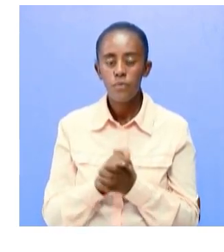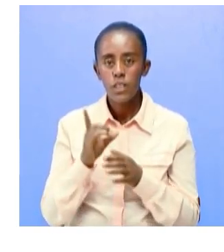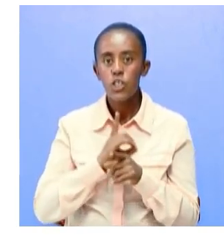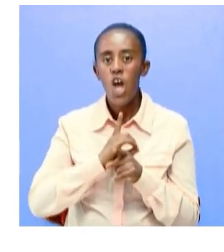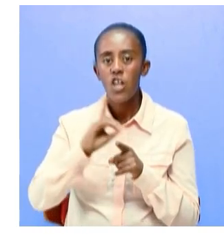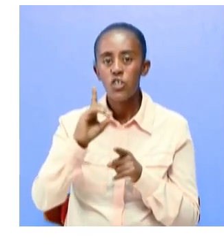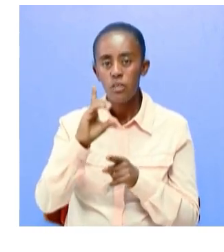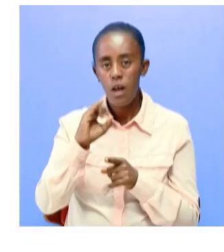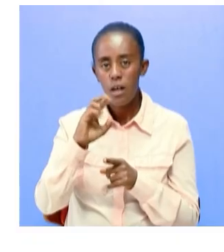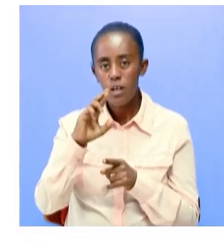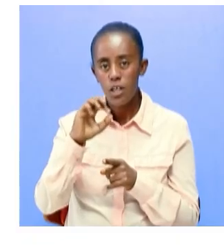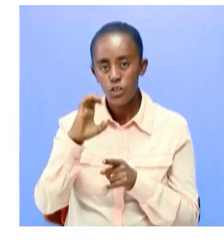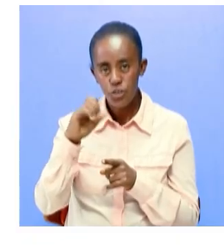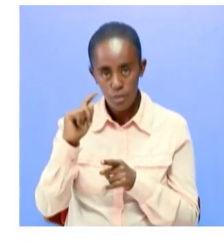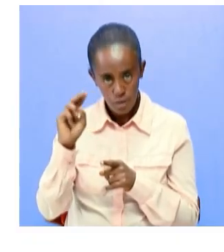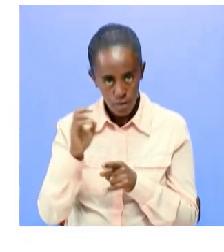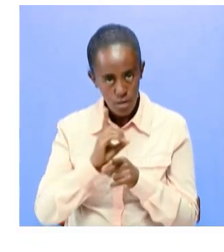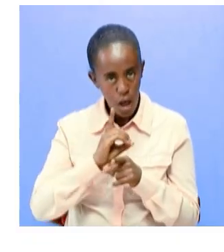directions.